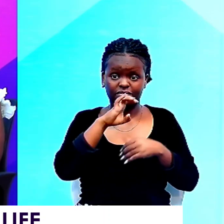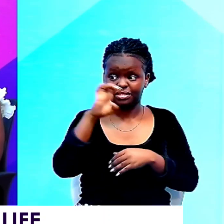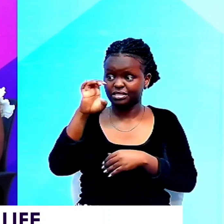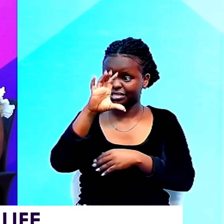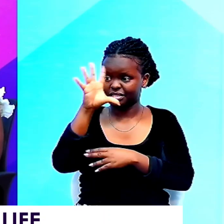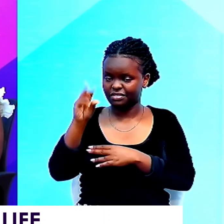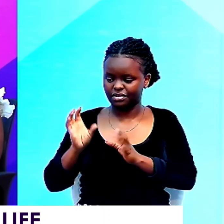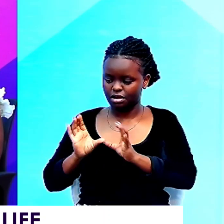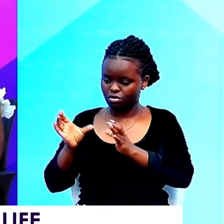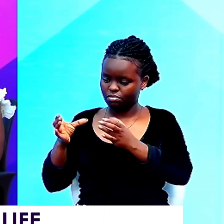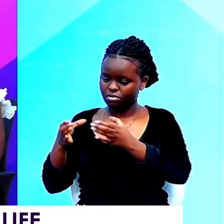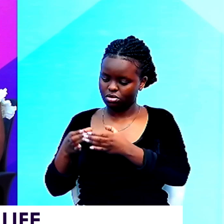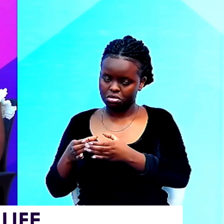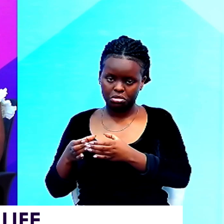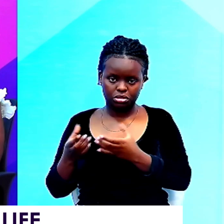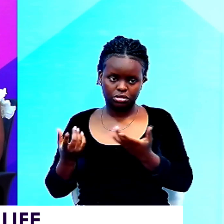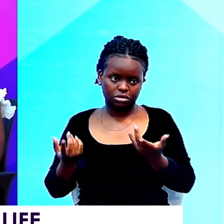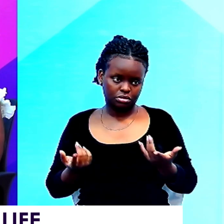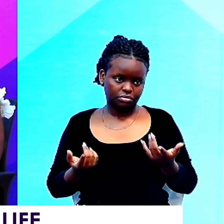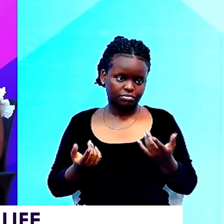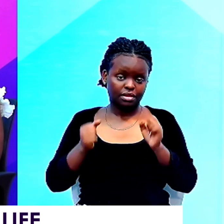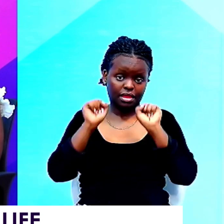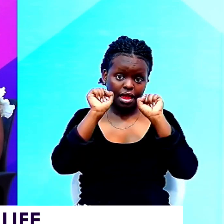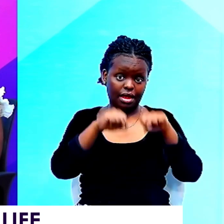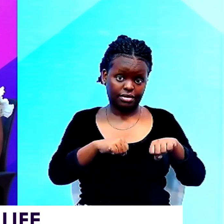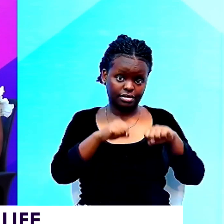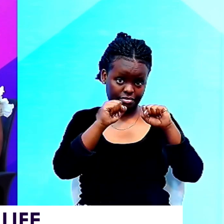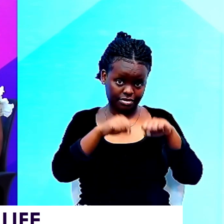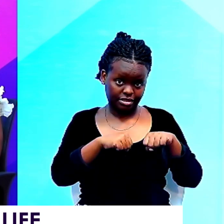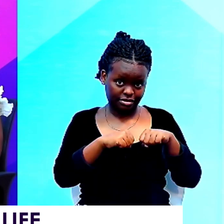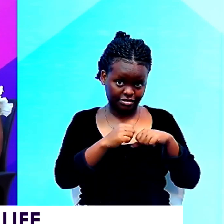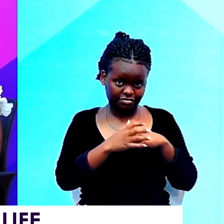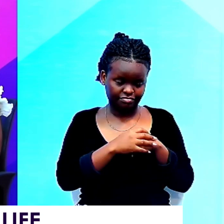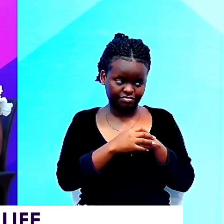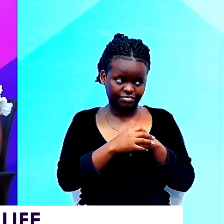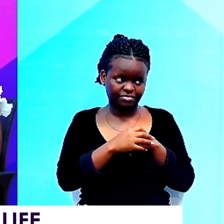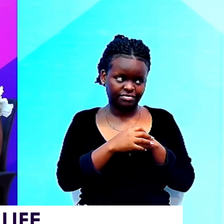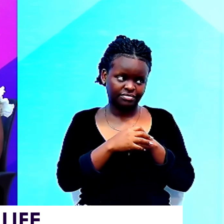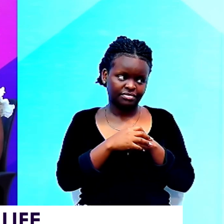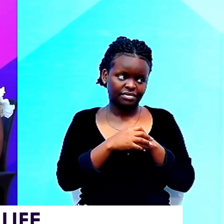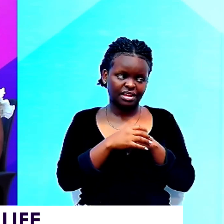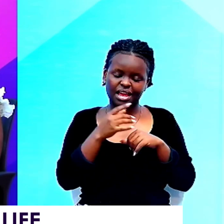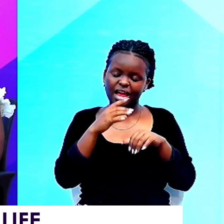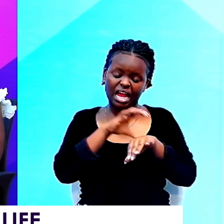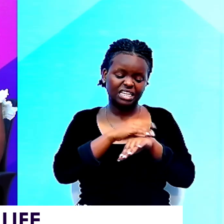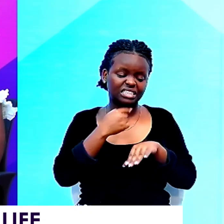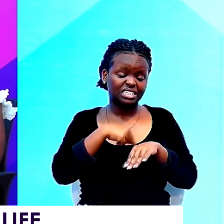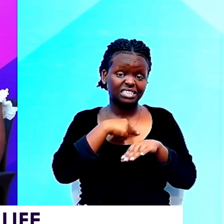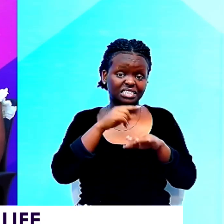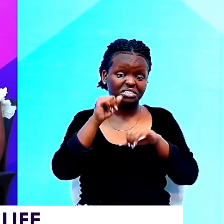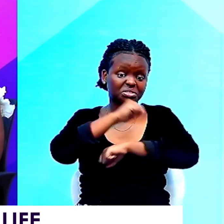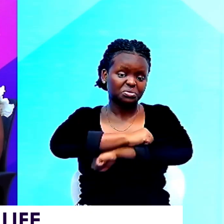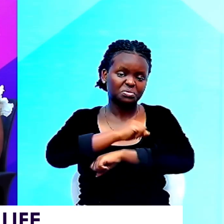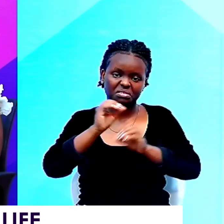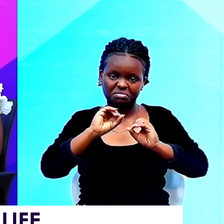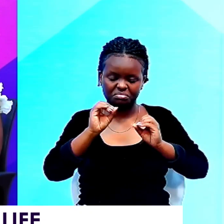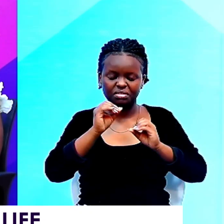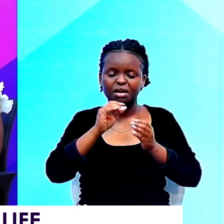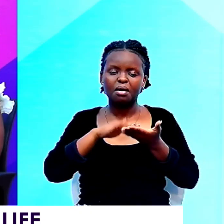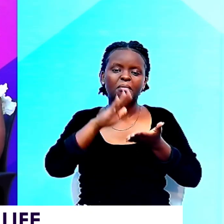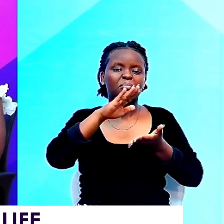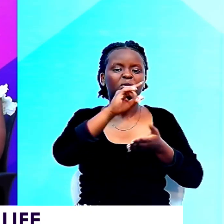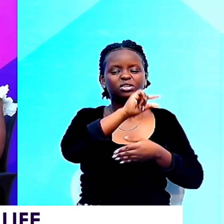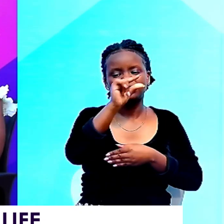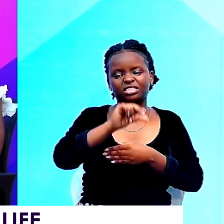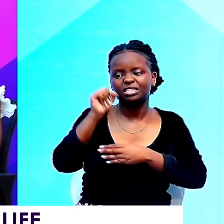Africa Community Yes. Agreement. Yes. So it didn't get us in school. We were already so it's out. more of a Gen Z and Alpha.